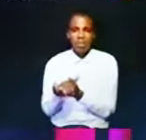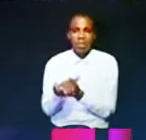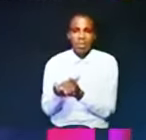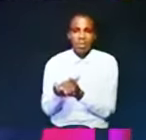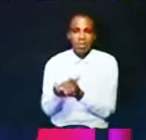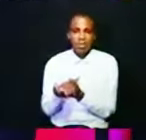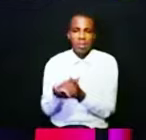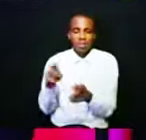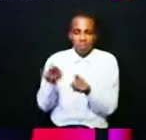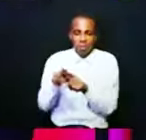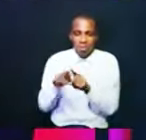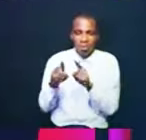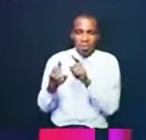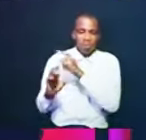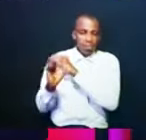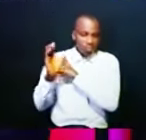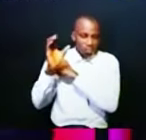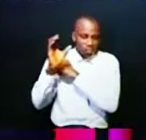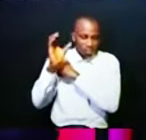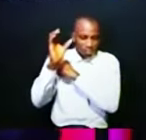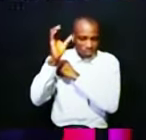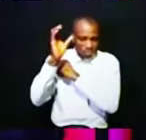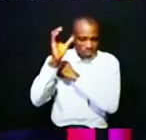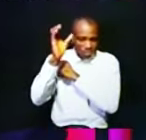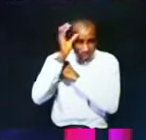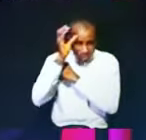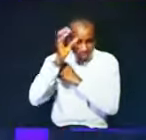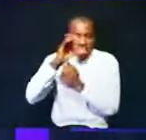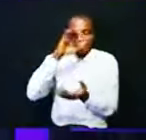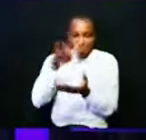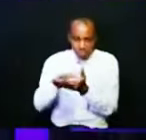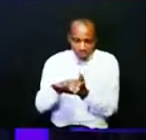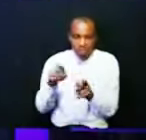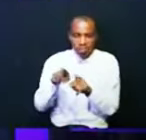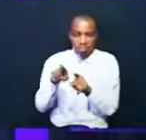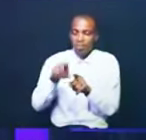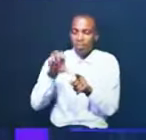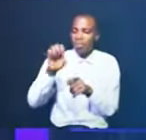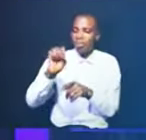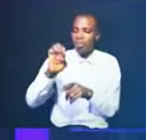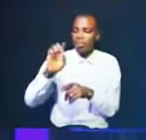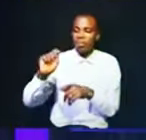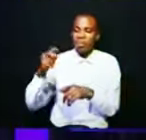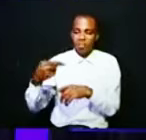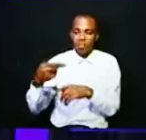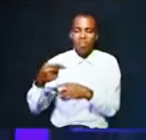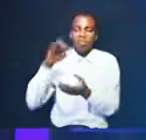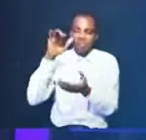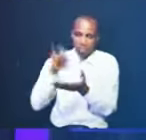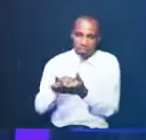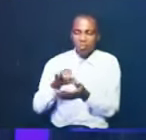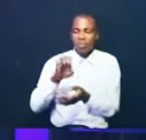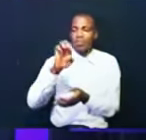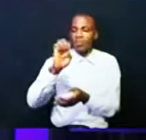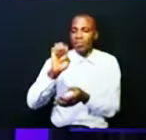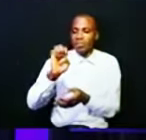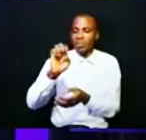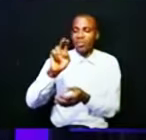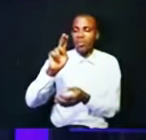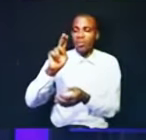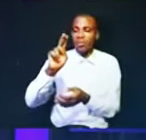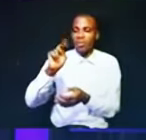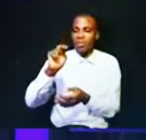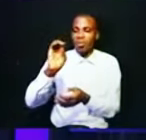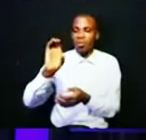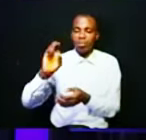Cain married. Cain so Oware. Seth married. Seth Oware. Enoch. Enoch on so Oware. Noah. Noah